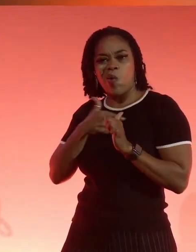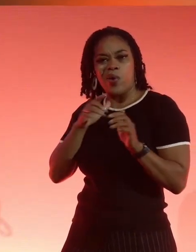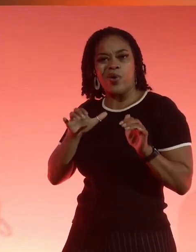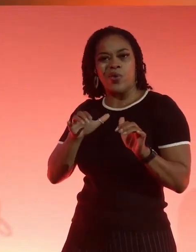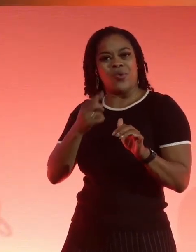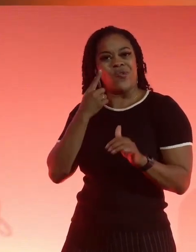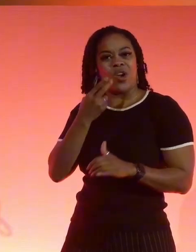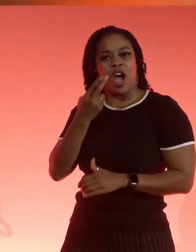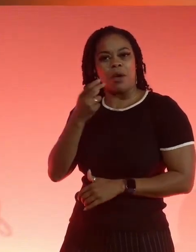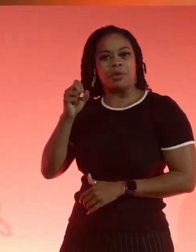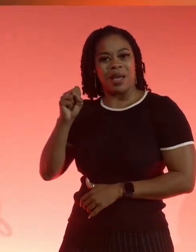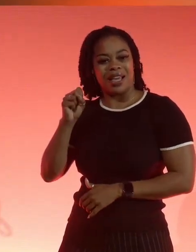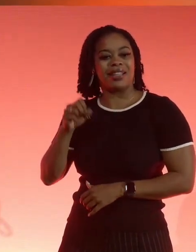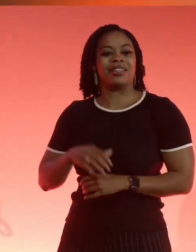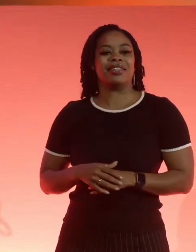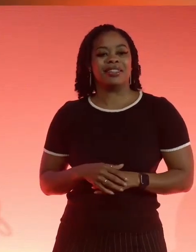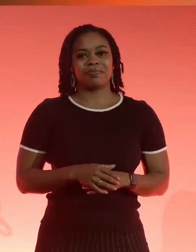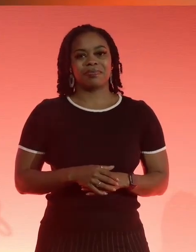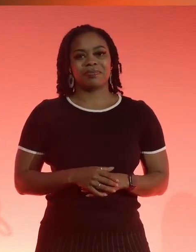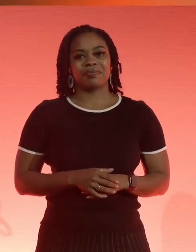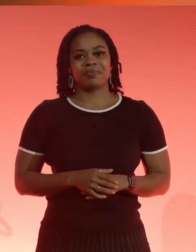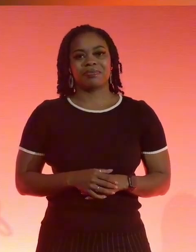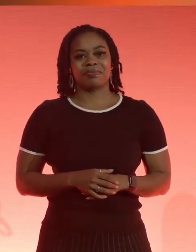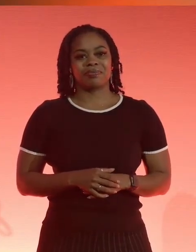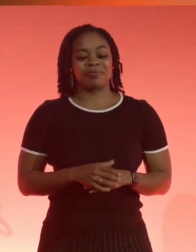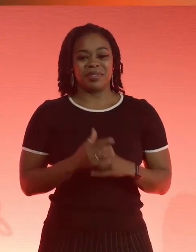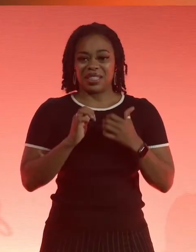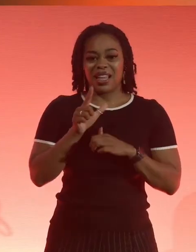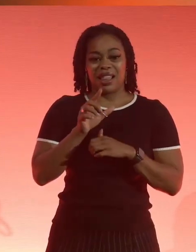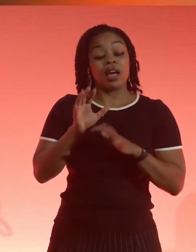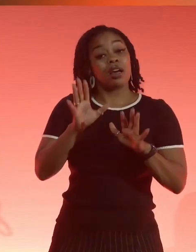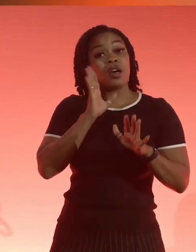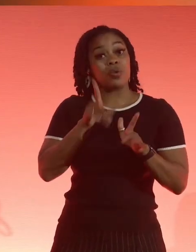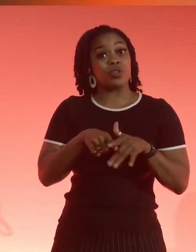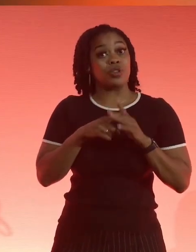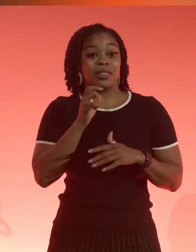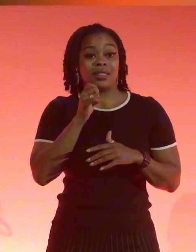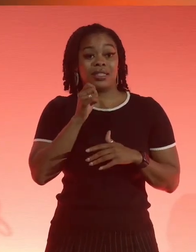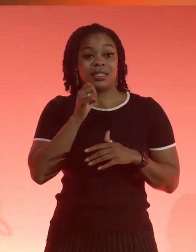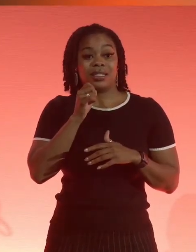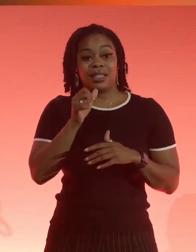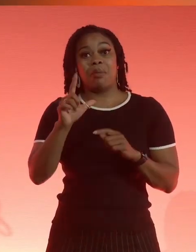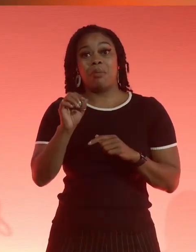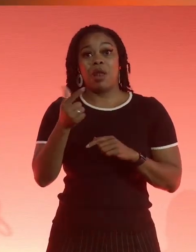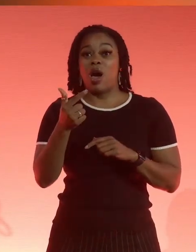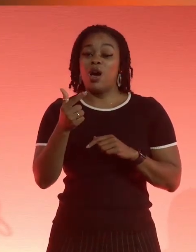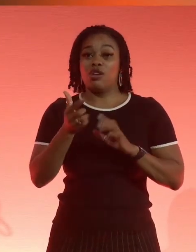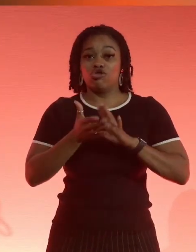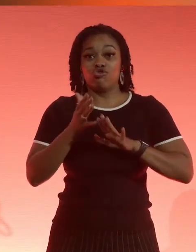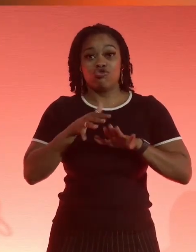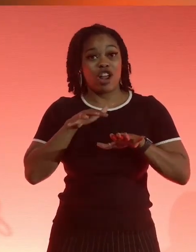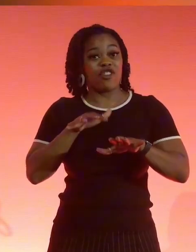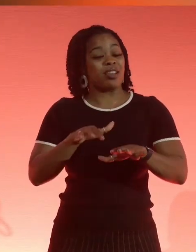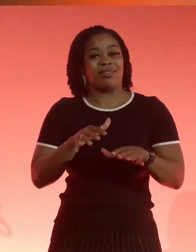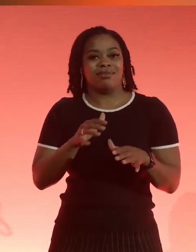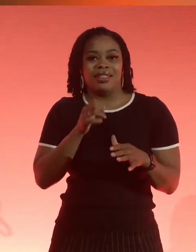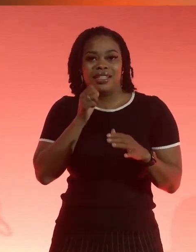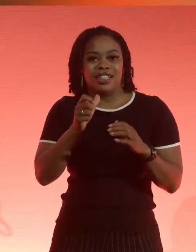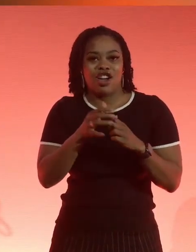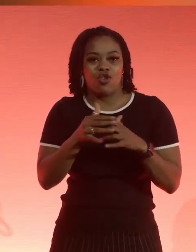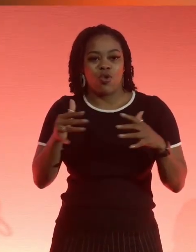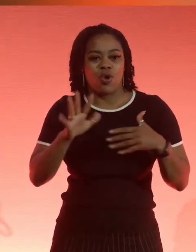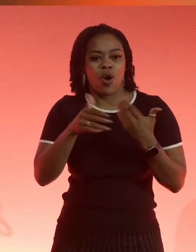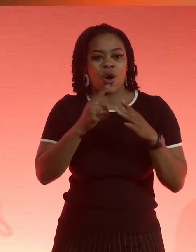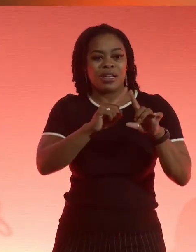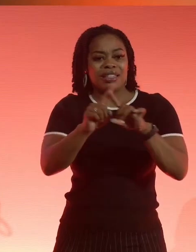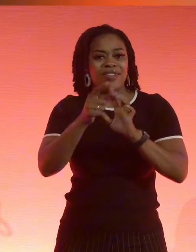at HubSpot to power our growth. And let me start with something that is not growing. Our blog traffic. Yep. All of these